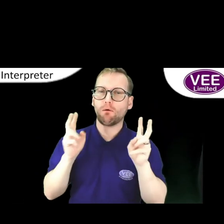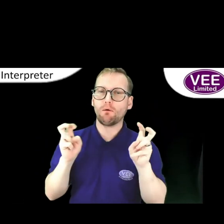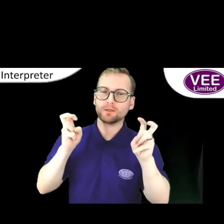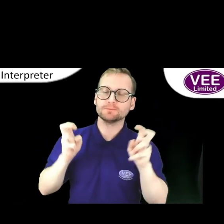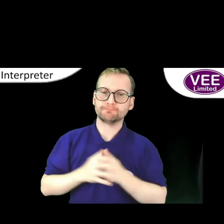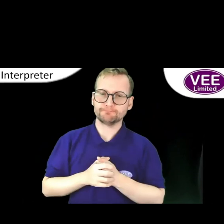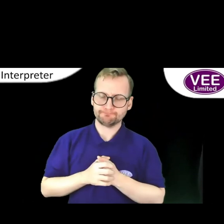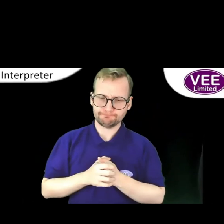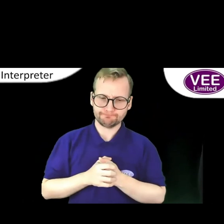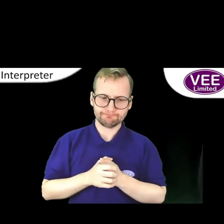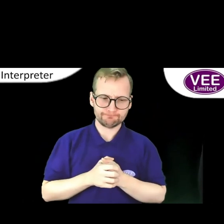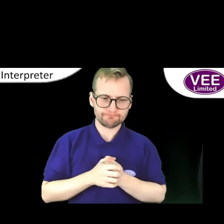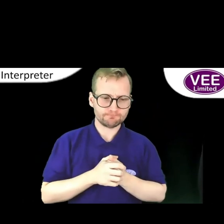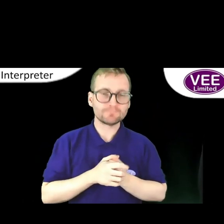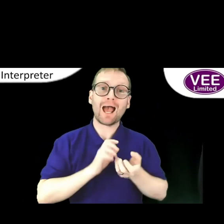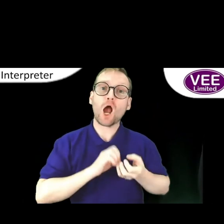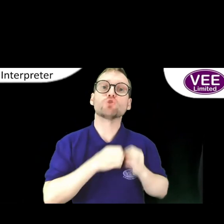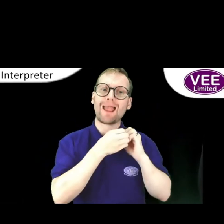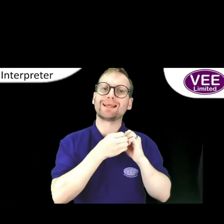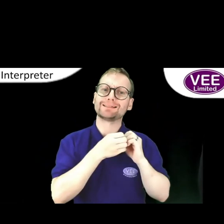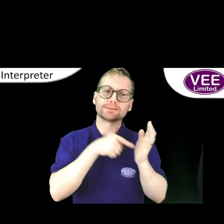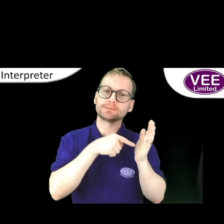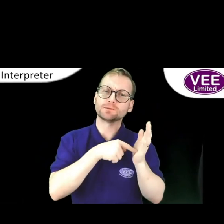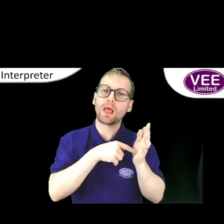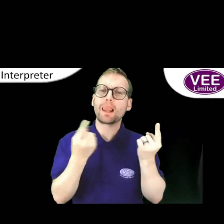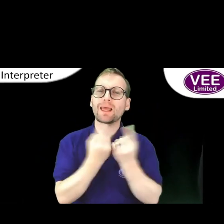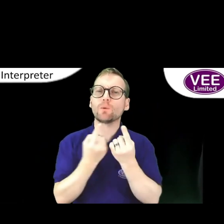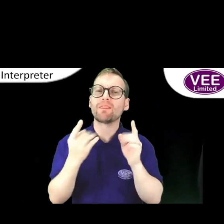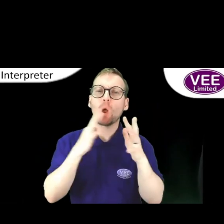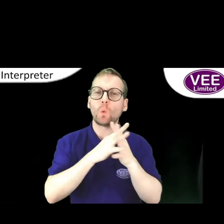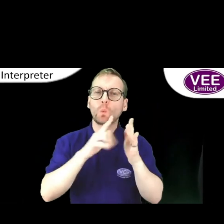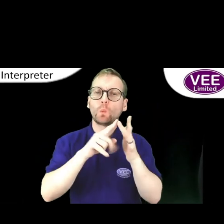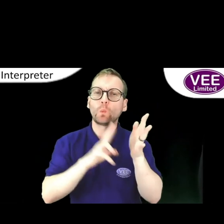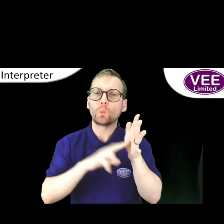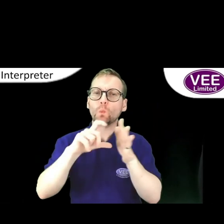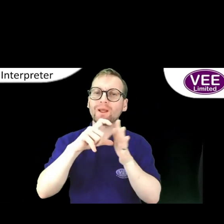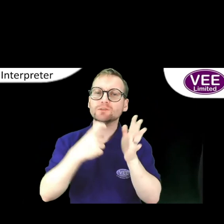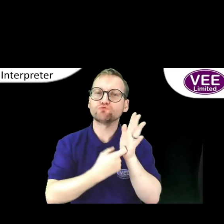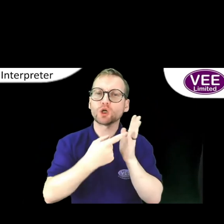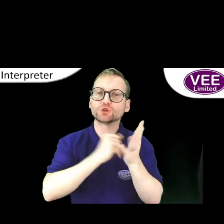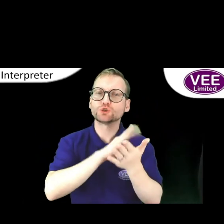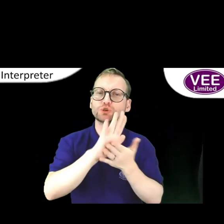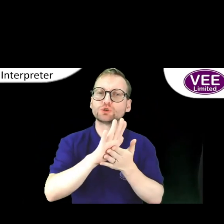And it's a song that I wrote in response to the Windrush scandal that erupted a couple of years back.